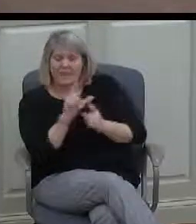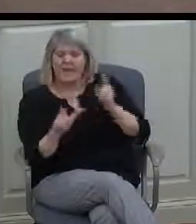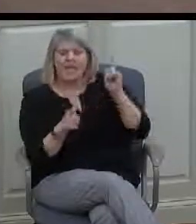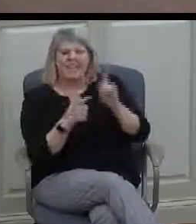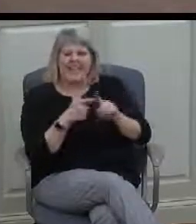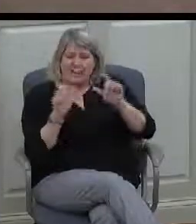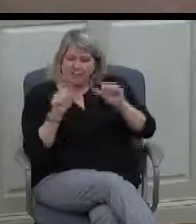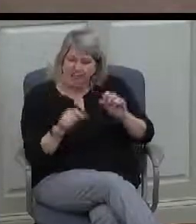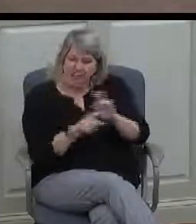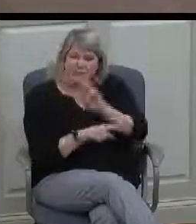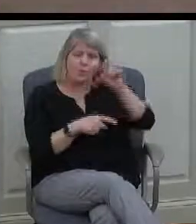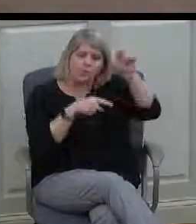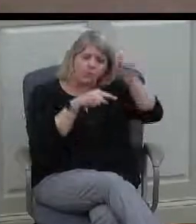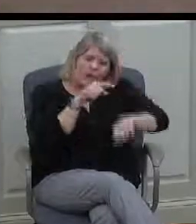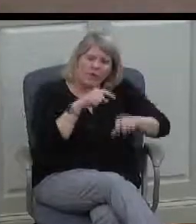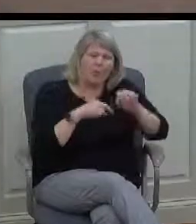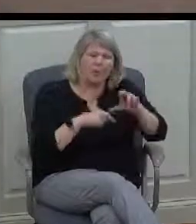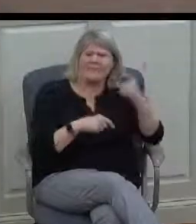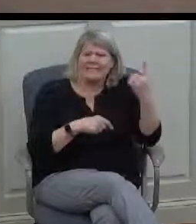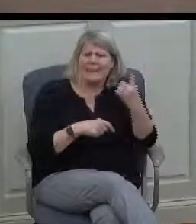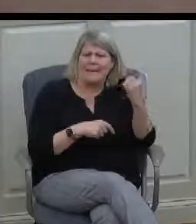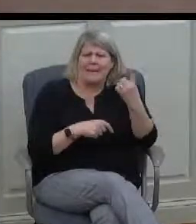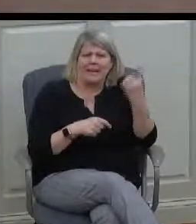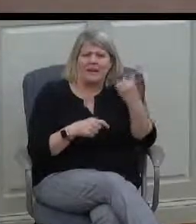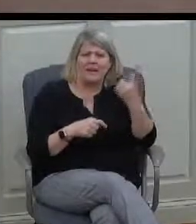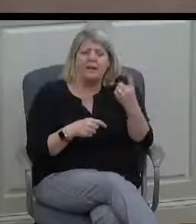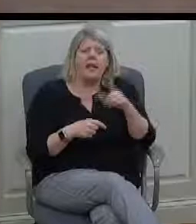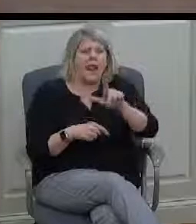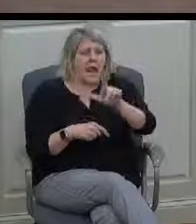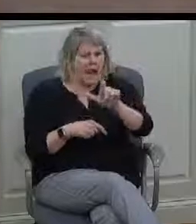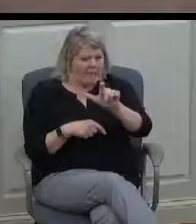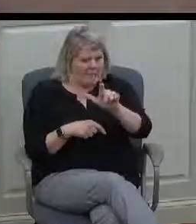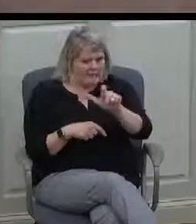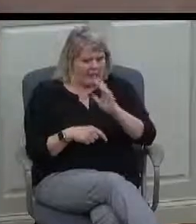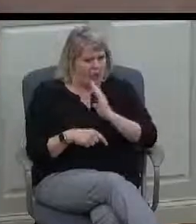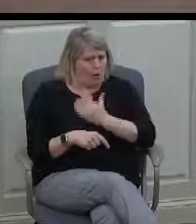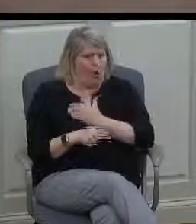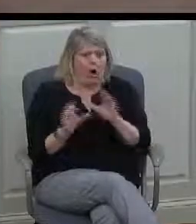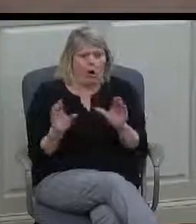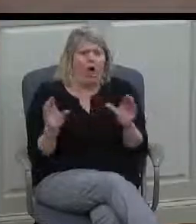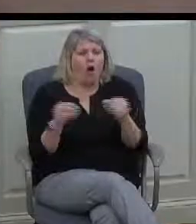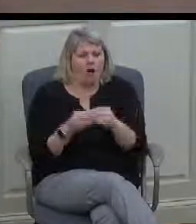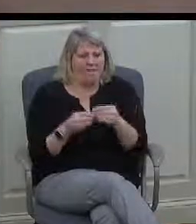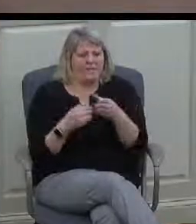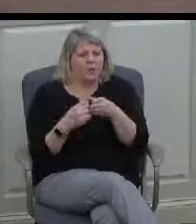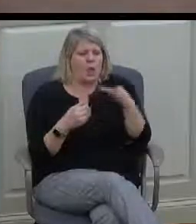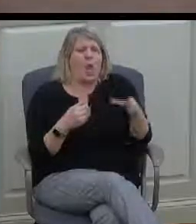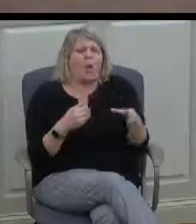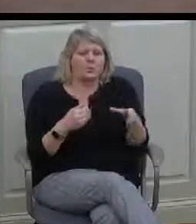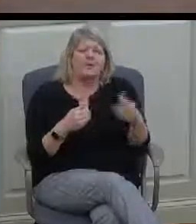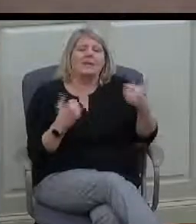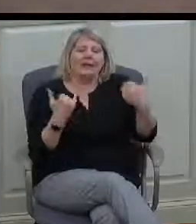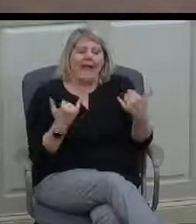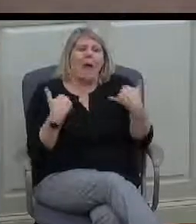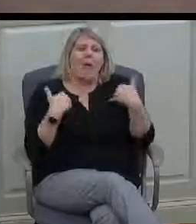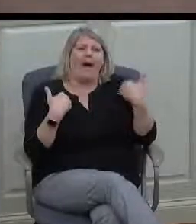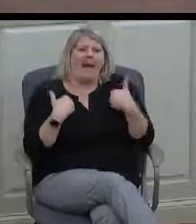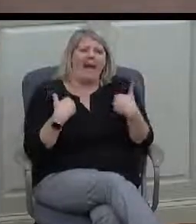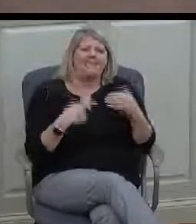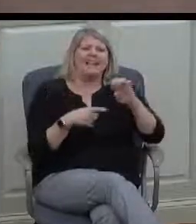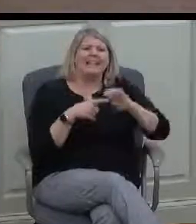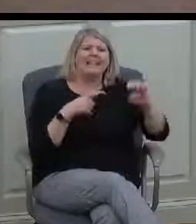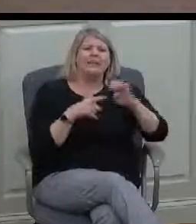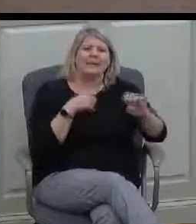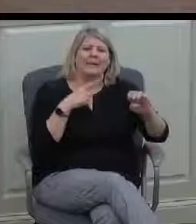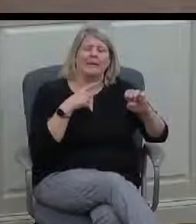credit card system. Lexington, where our office is, they've switched to an electronic metering system